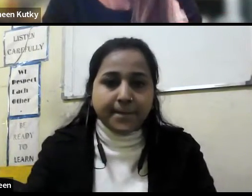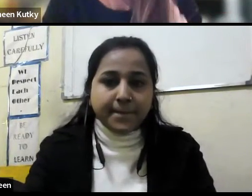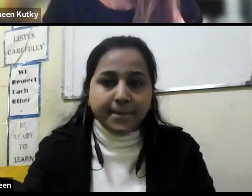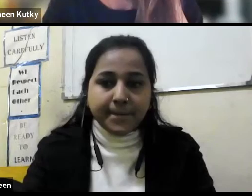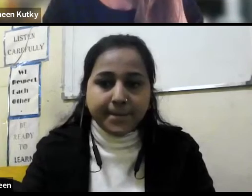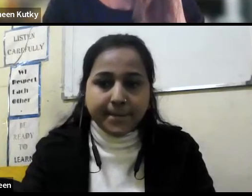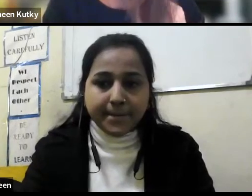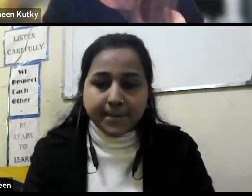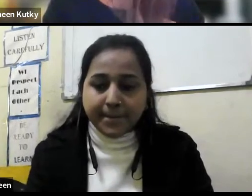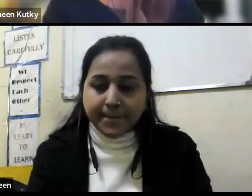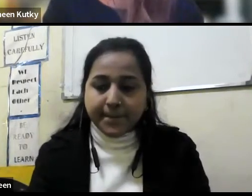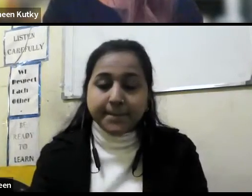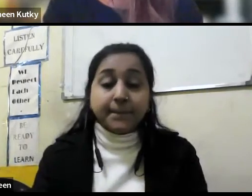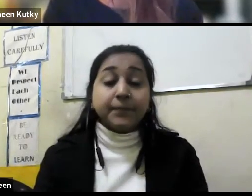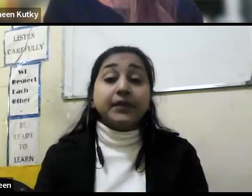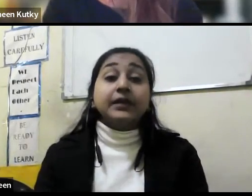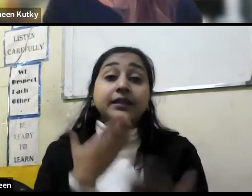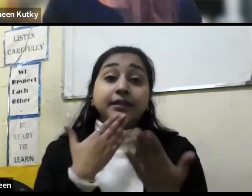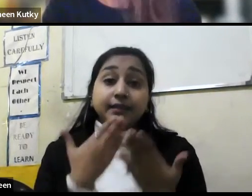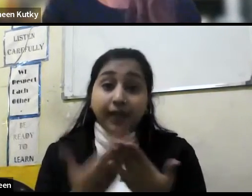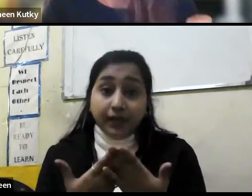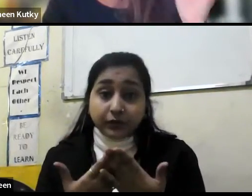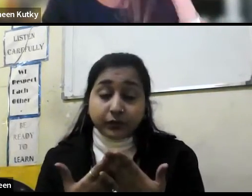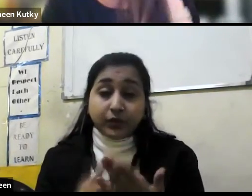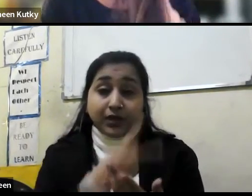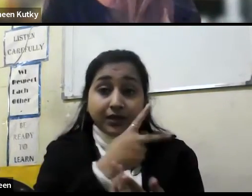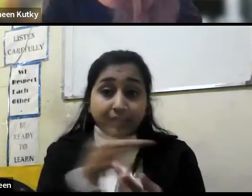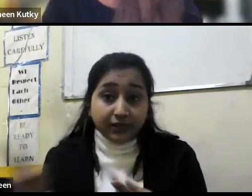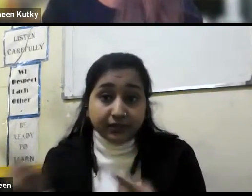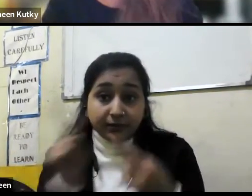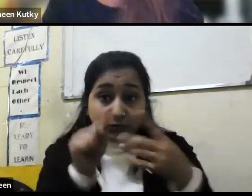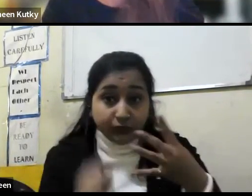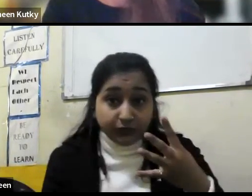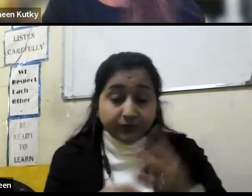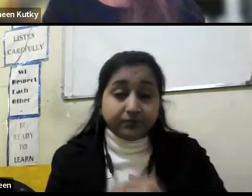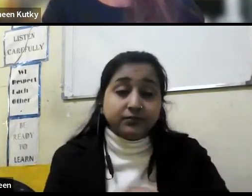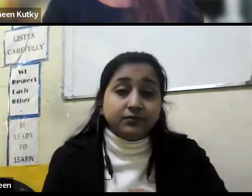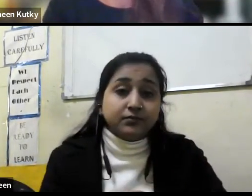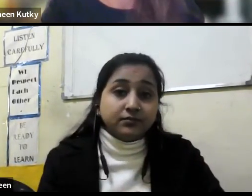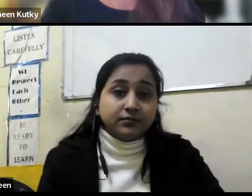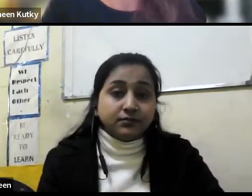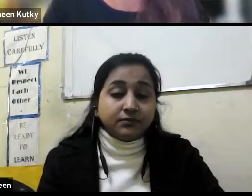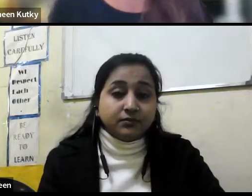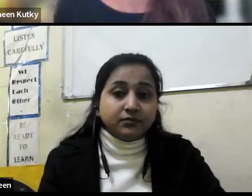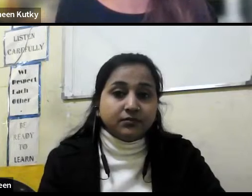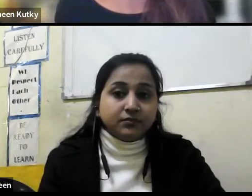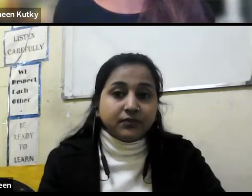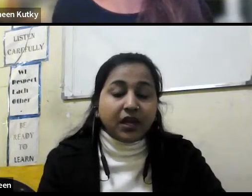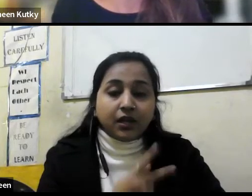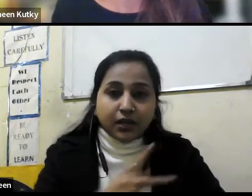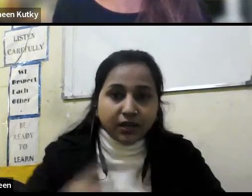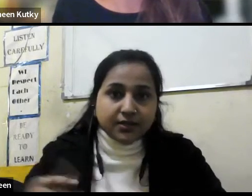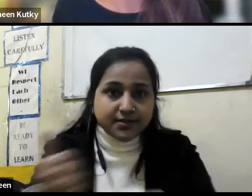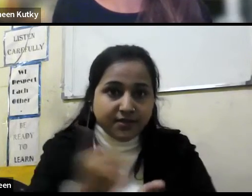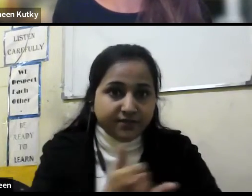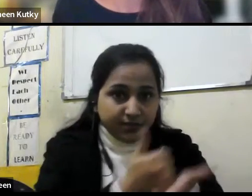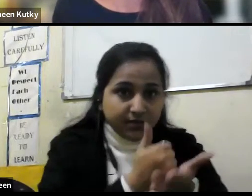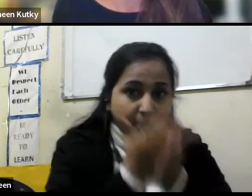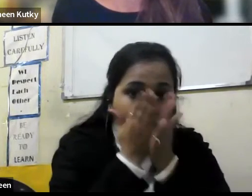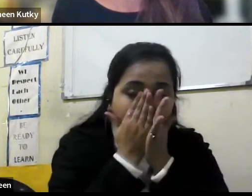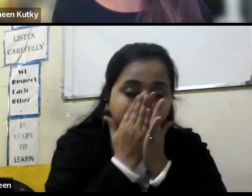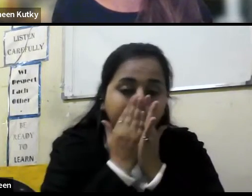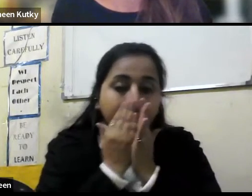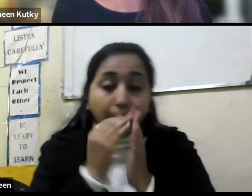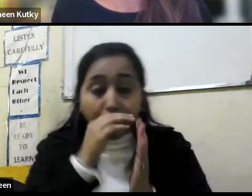Thank you. As Ranjan just pointed out, the hardware, software, and services are required